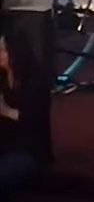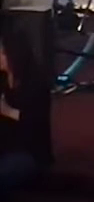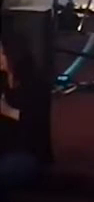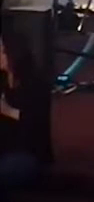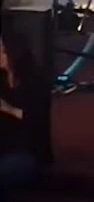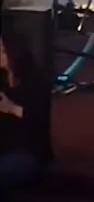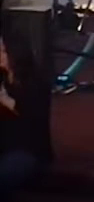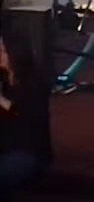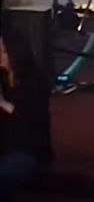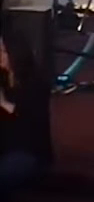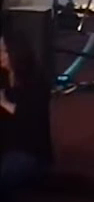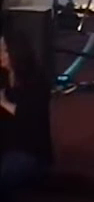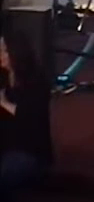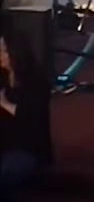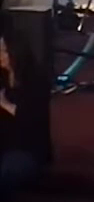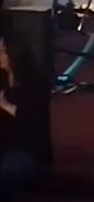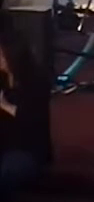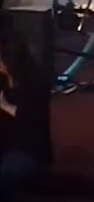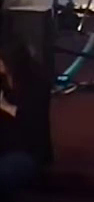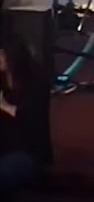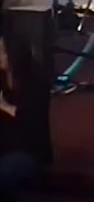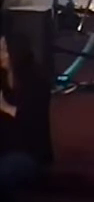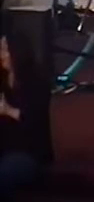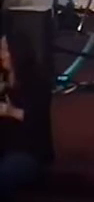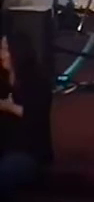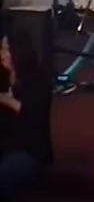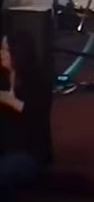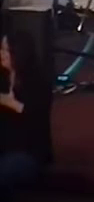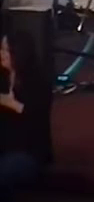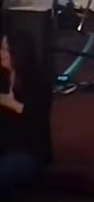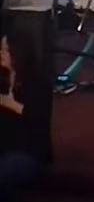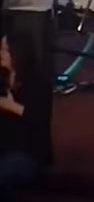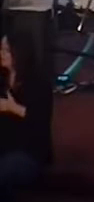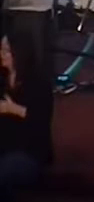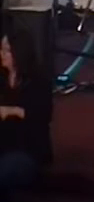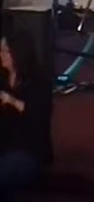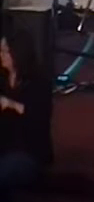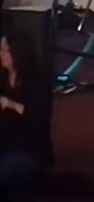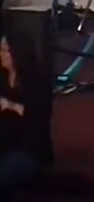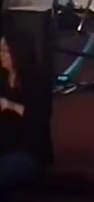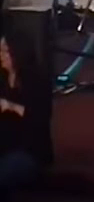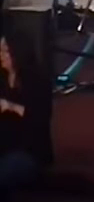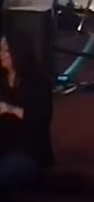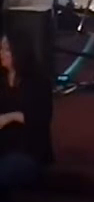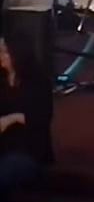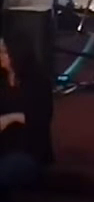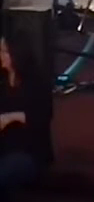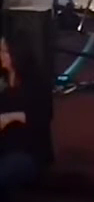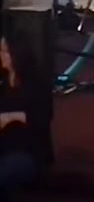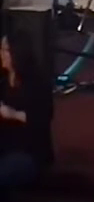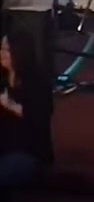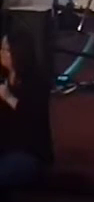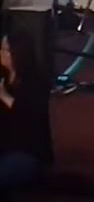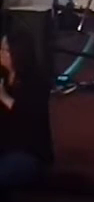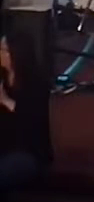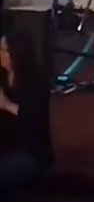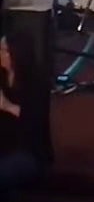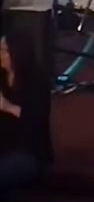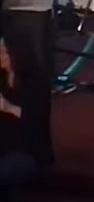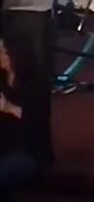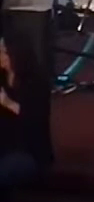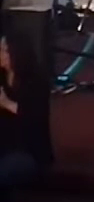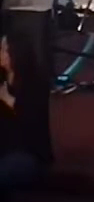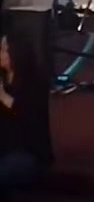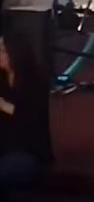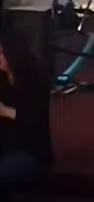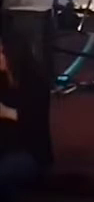Be like that." That's what I want to do, because I want to be sold out for God. I want to follow him and lead for him in the best way possible. And that is